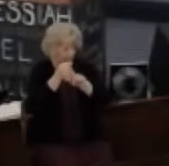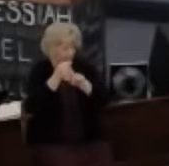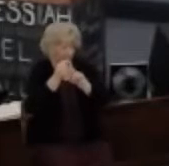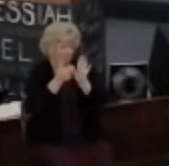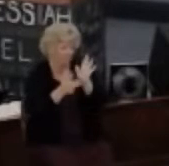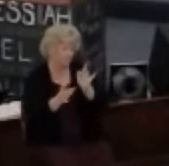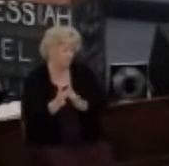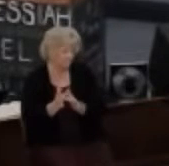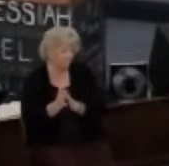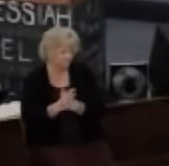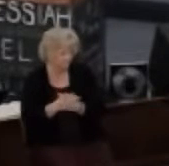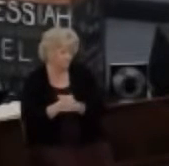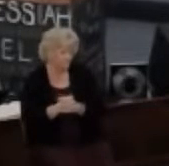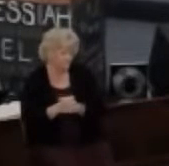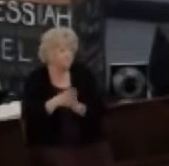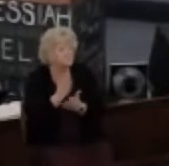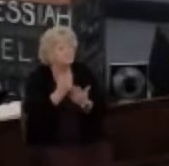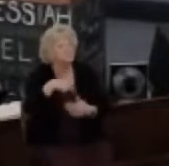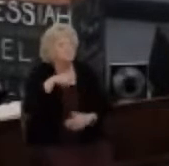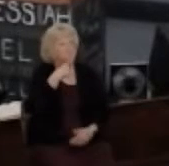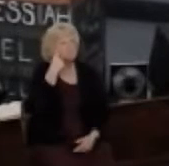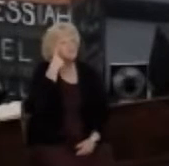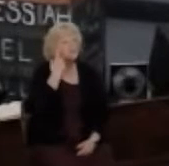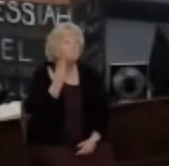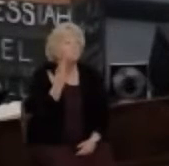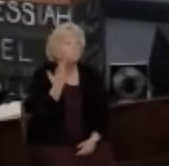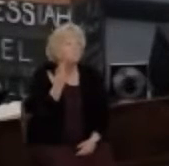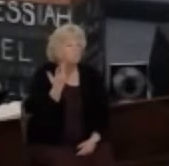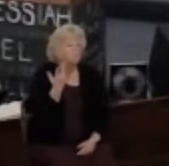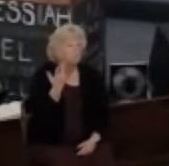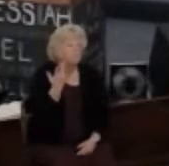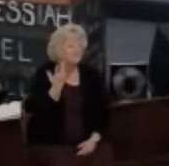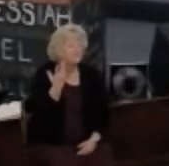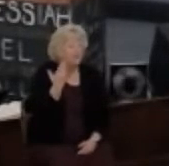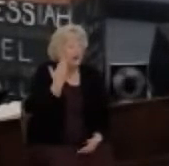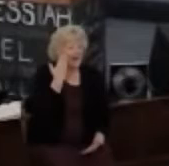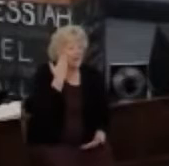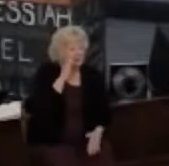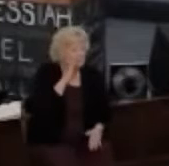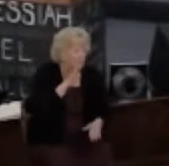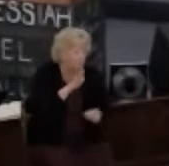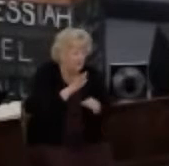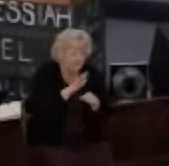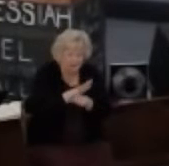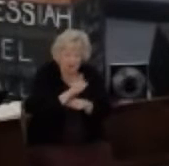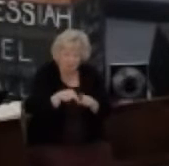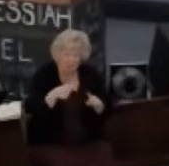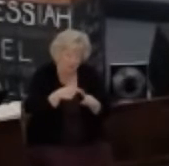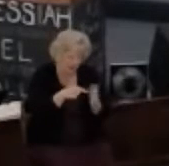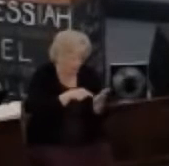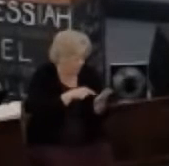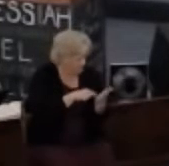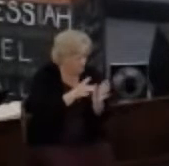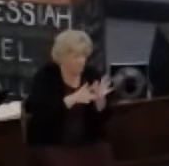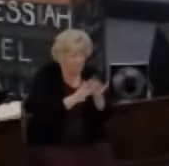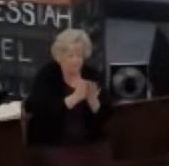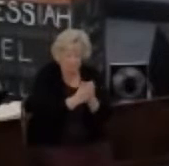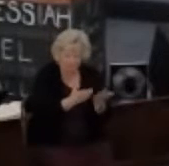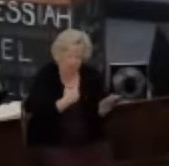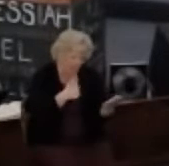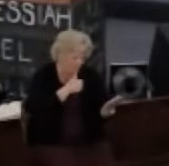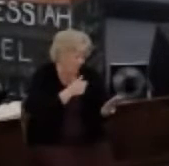I know there are some people that are thinking, well, I don't know enough about the Bible. I'm not